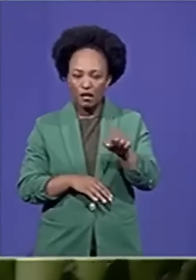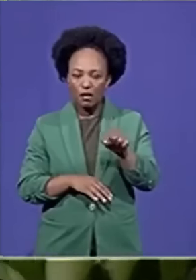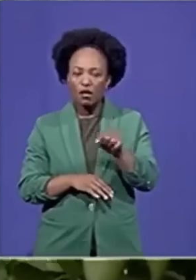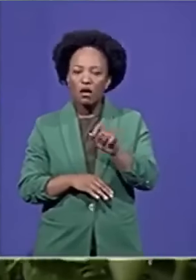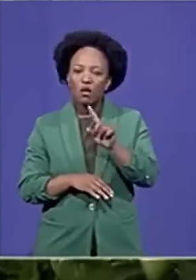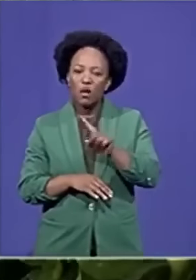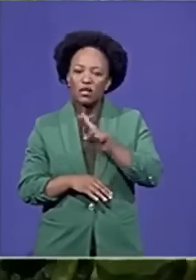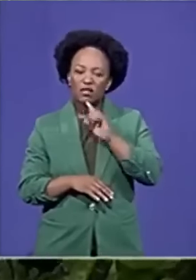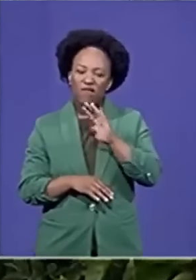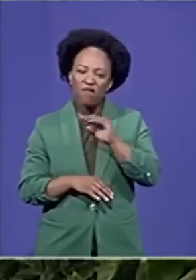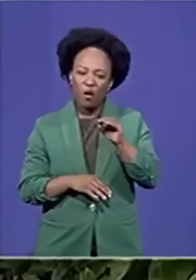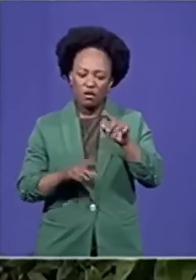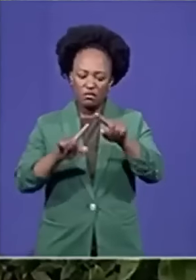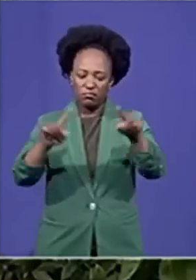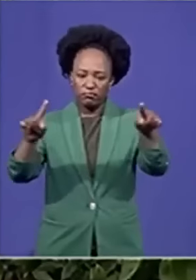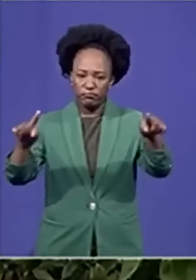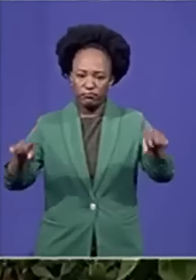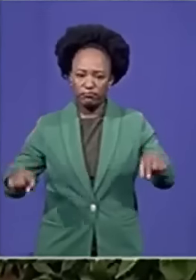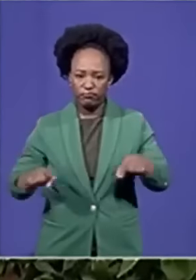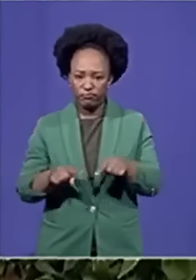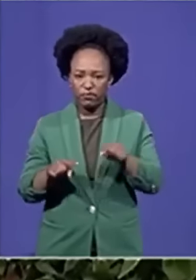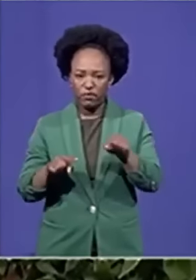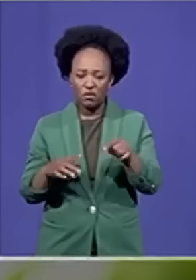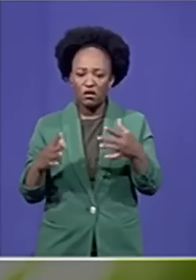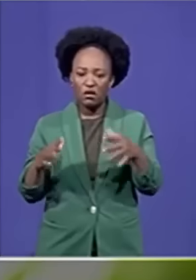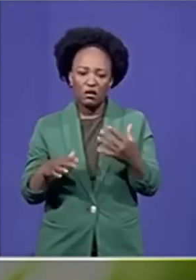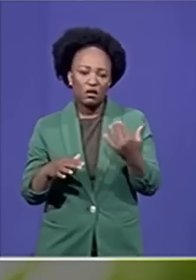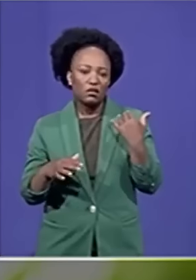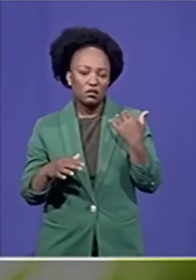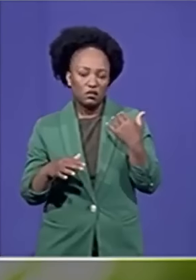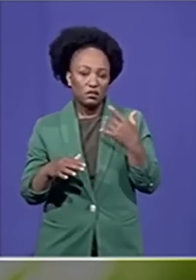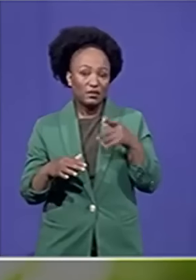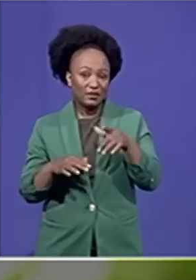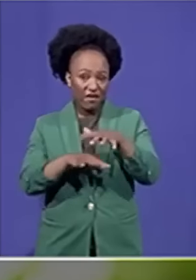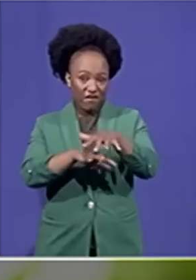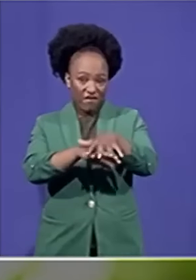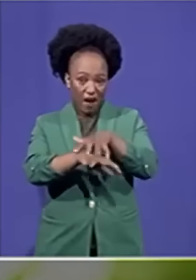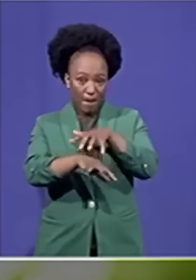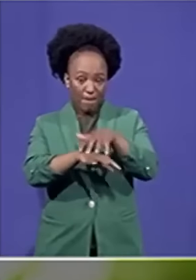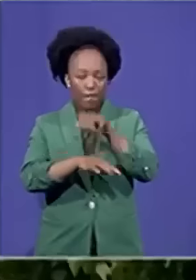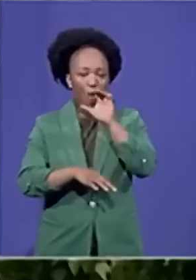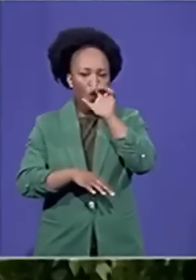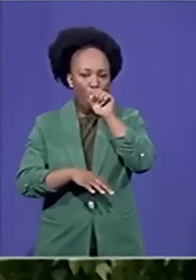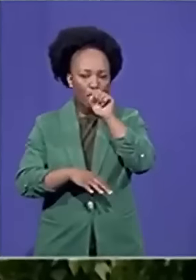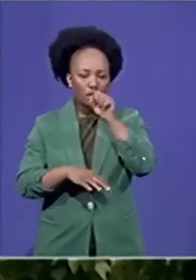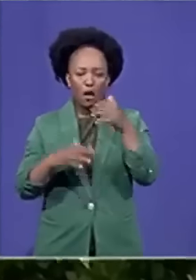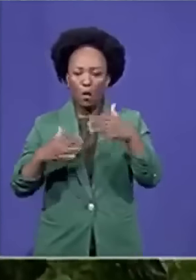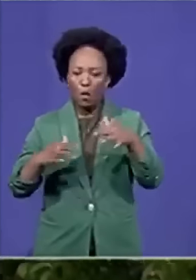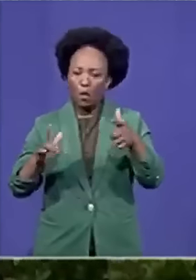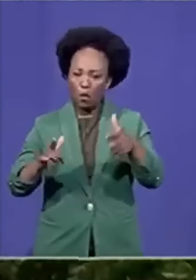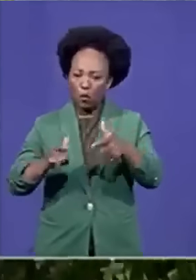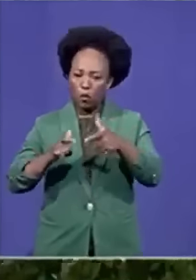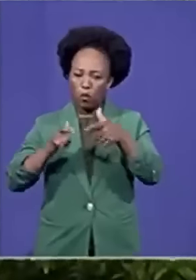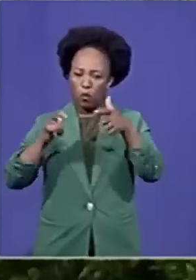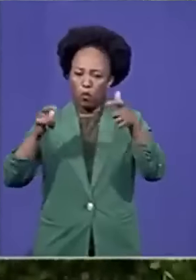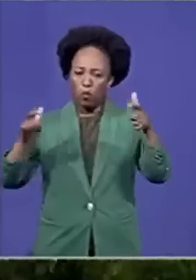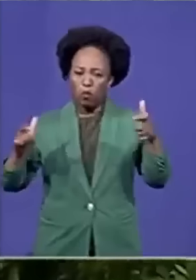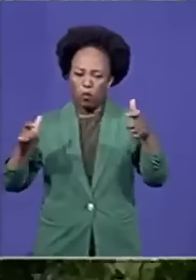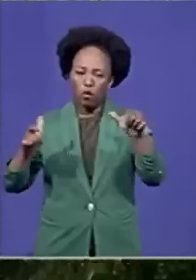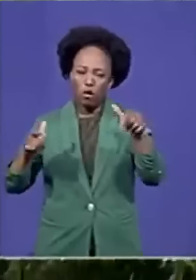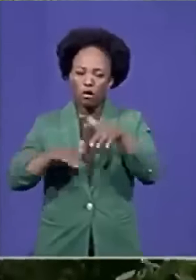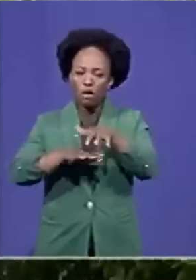1,400 mo pakeng eno e e fitileng ya go robaga dijalo. Polasa ya dinamune e itemogetse kgolo go akaretsa le dipolasa tse dingwe tse